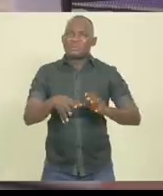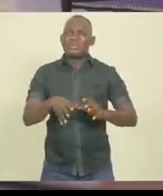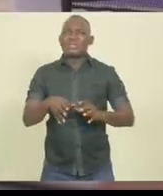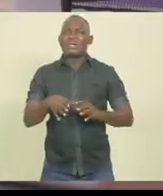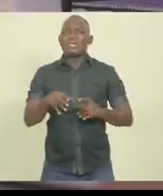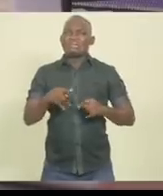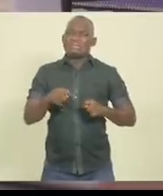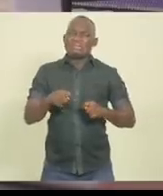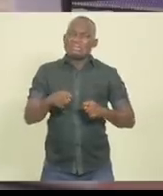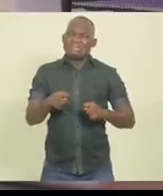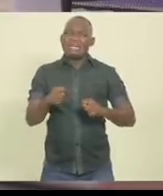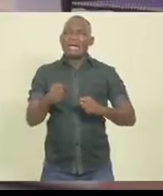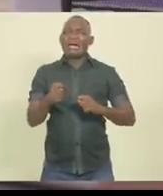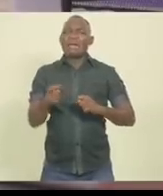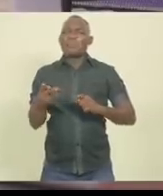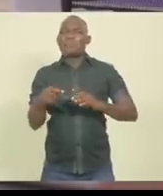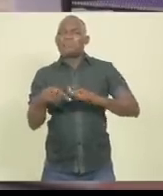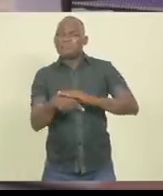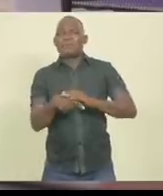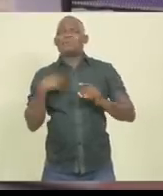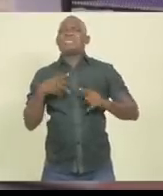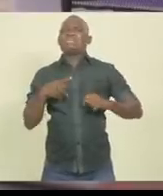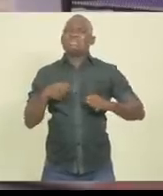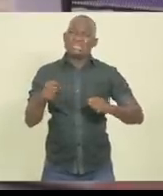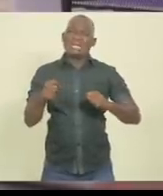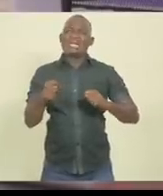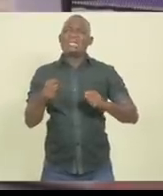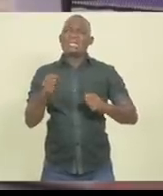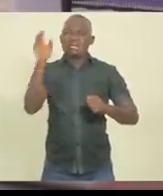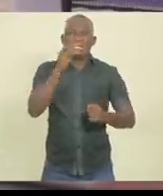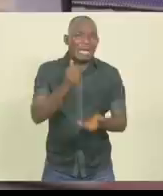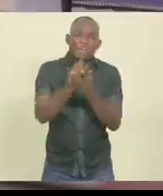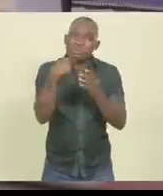Trying to call for help, but what was I going to say?